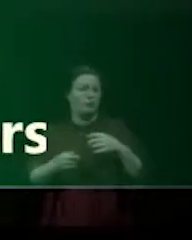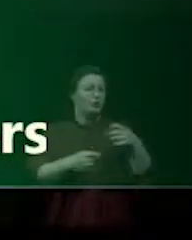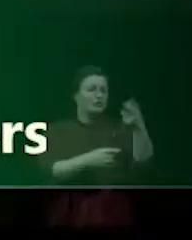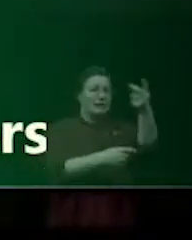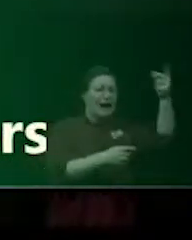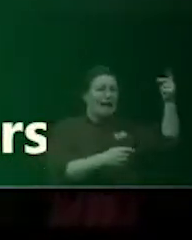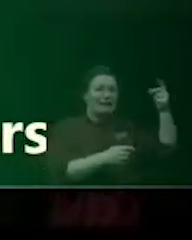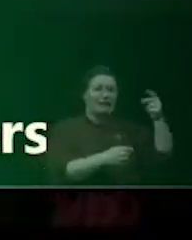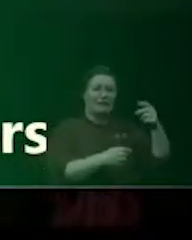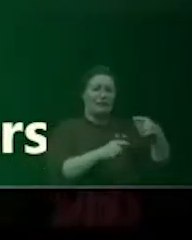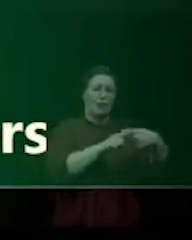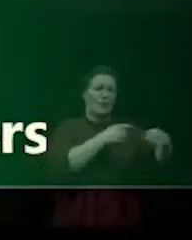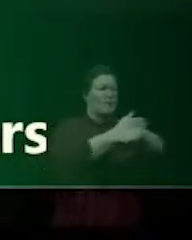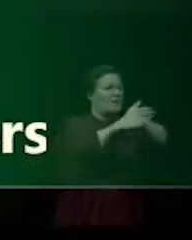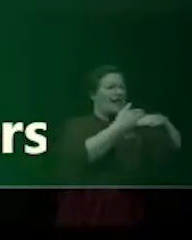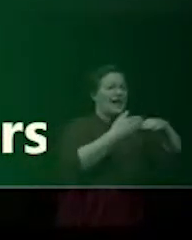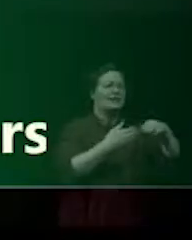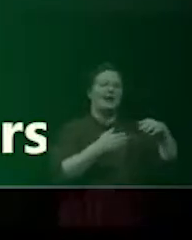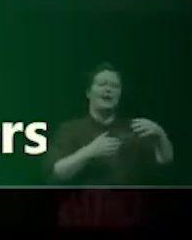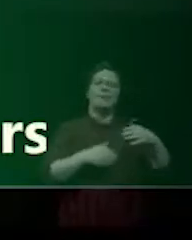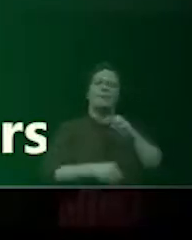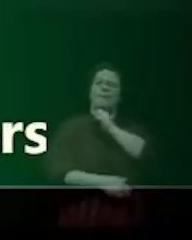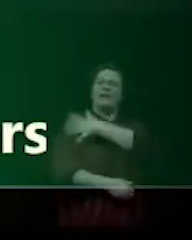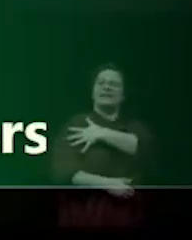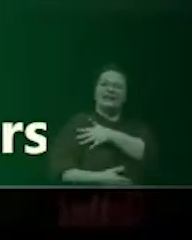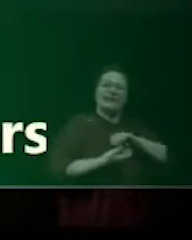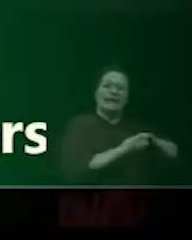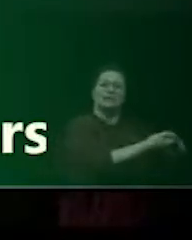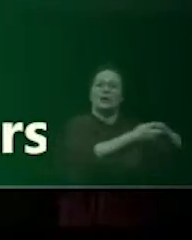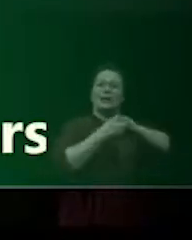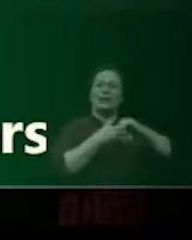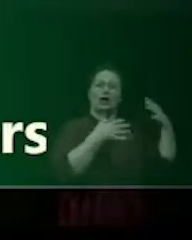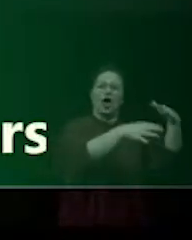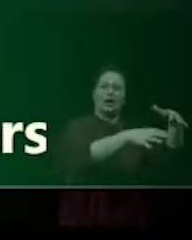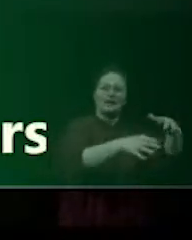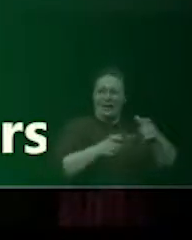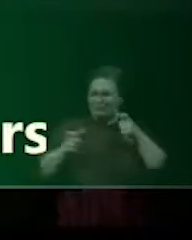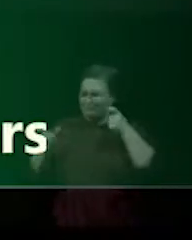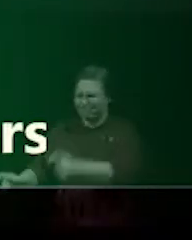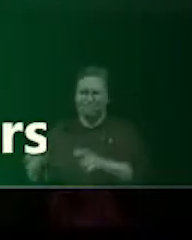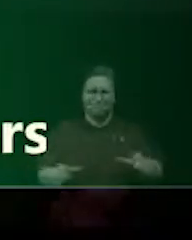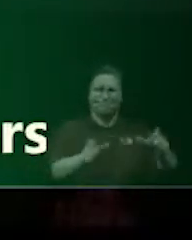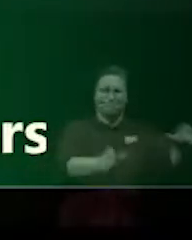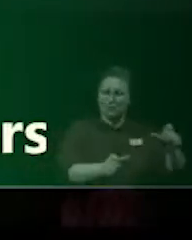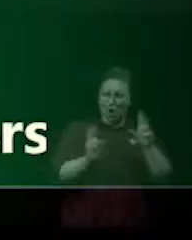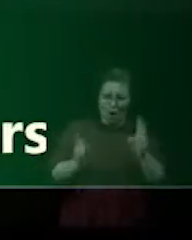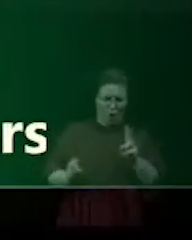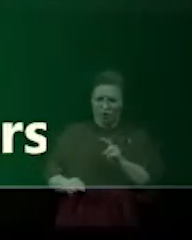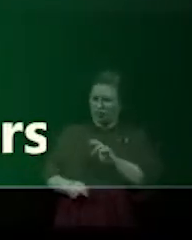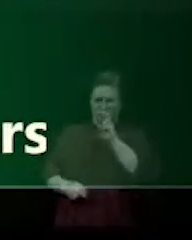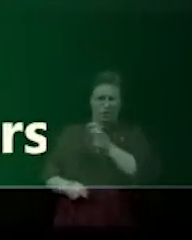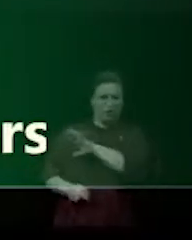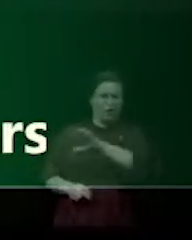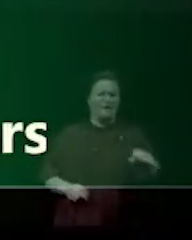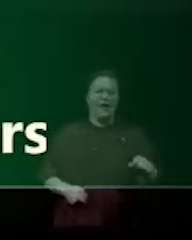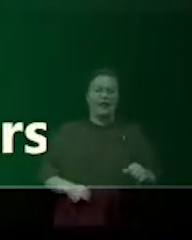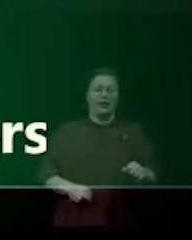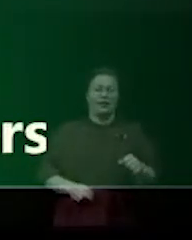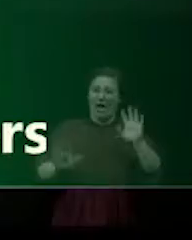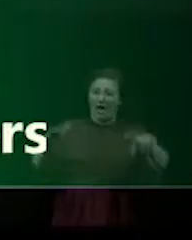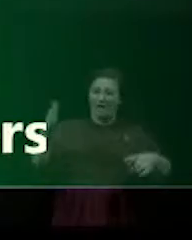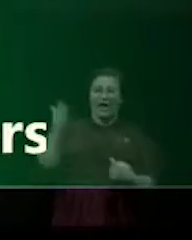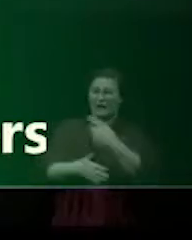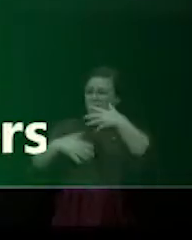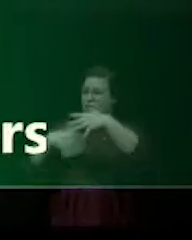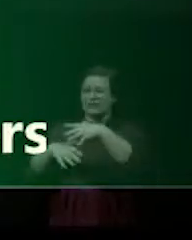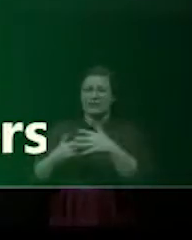on Palestinian solidarity have also been widespread. Such protests have been taking place